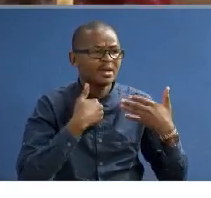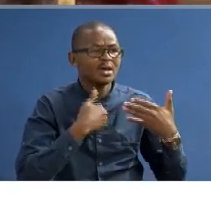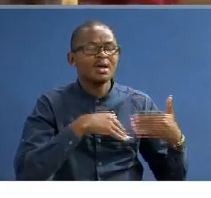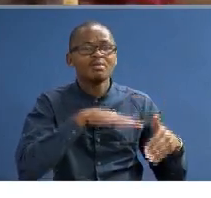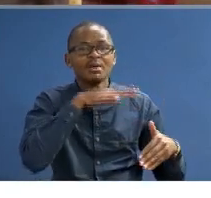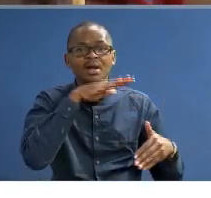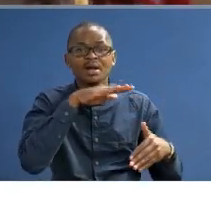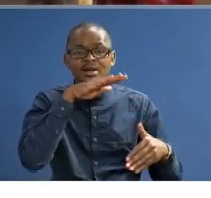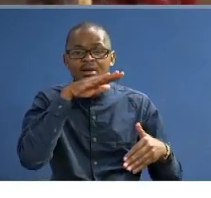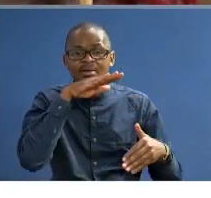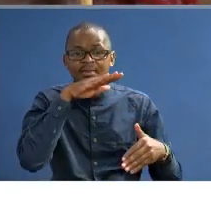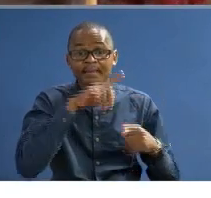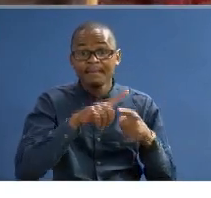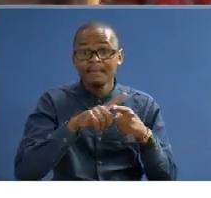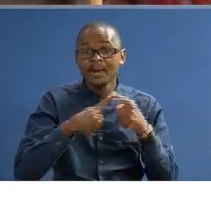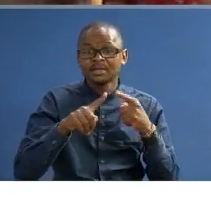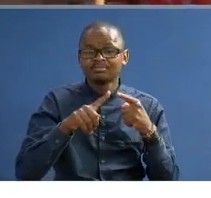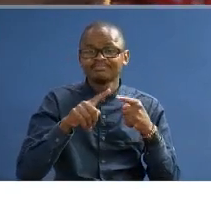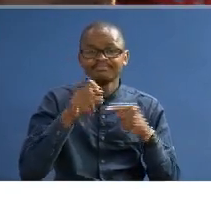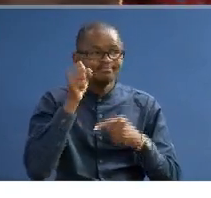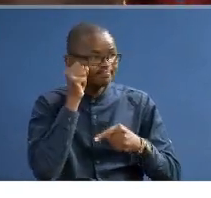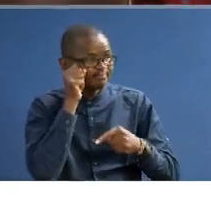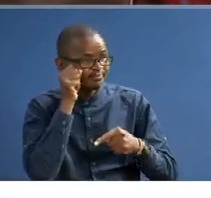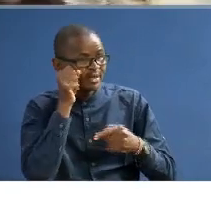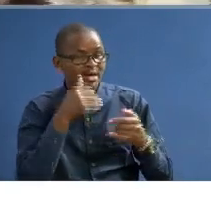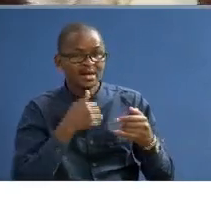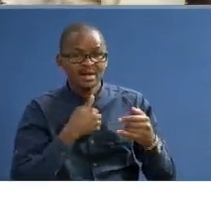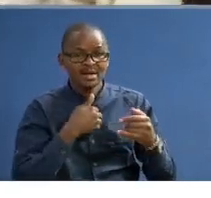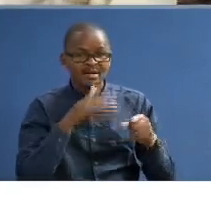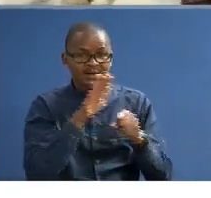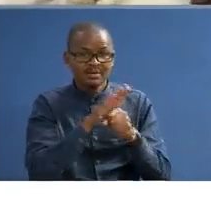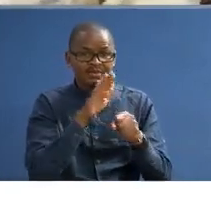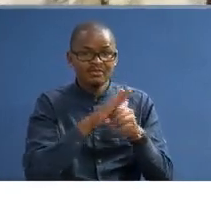loved ones. But sadly, there has been no